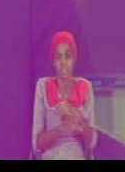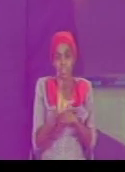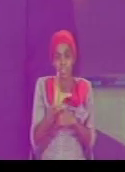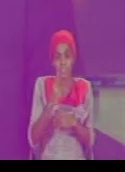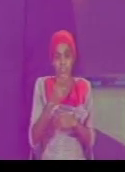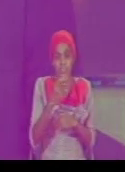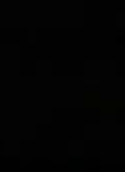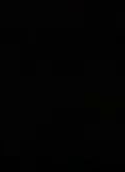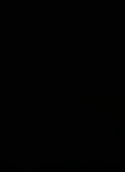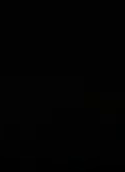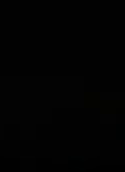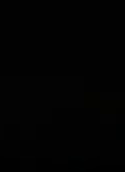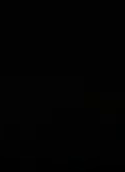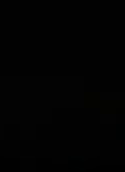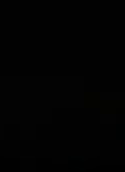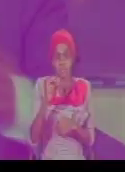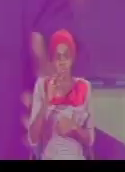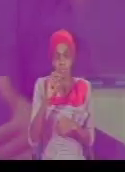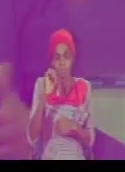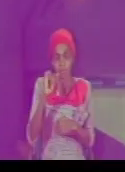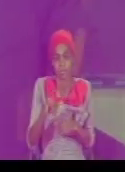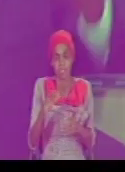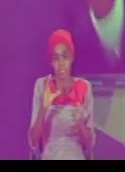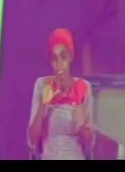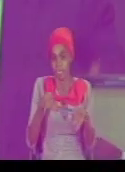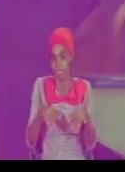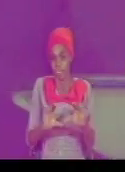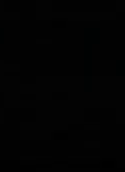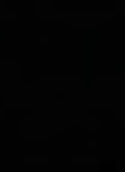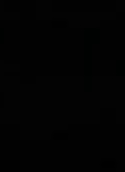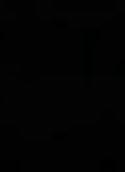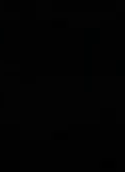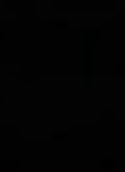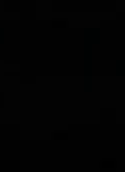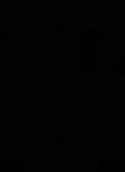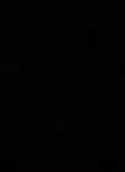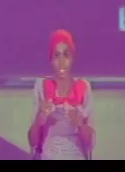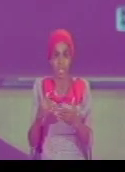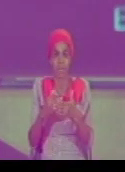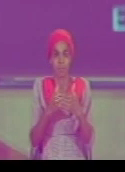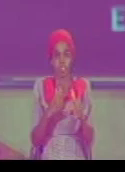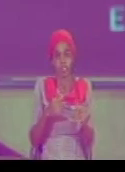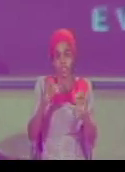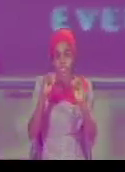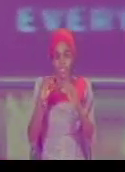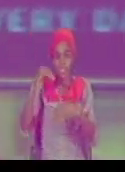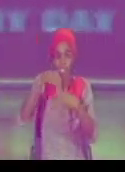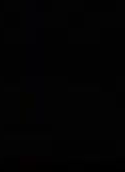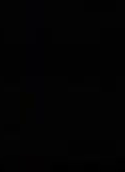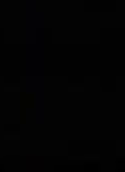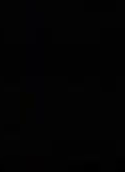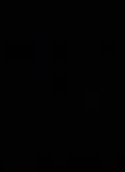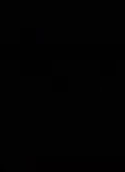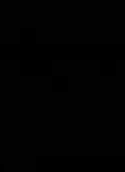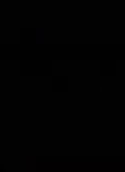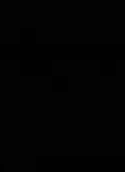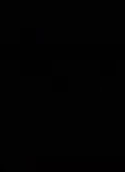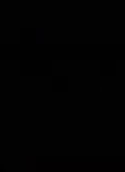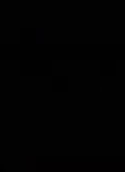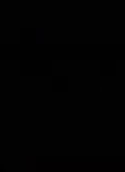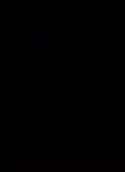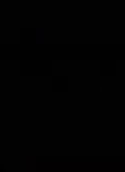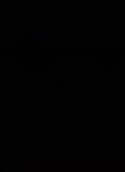and before he comes to teach, you know, the drummers come and the children rise up and they dance. And then the mathematics class, before